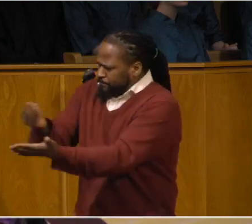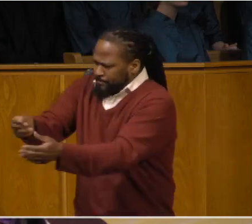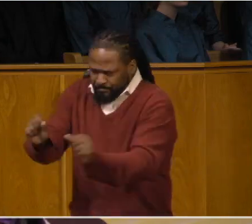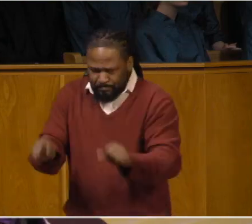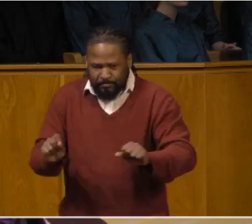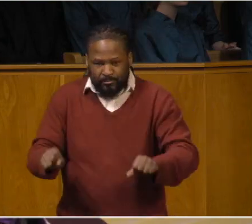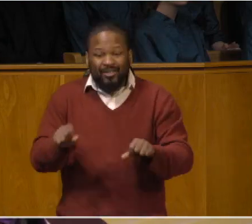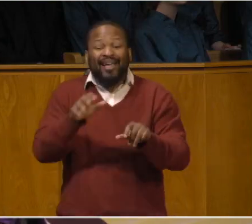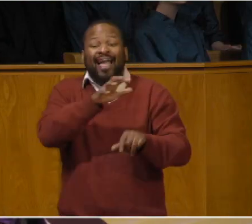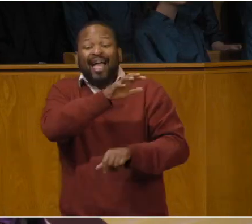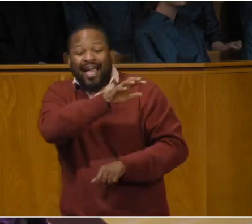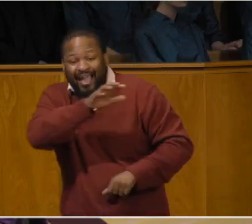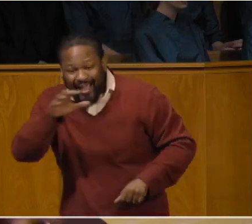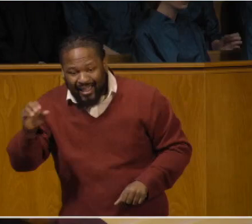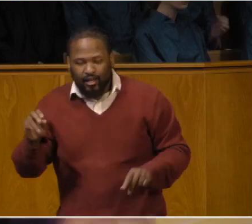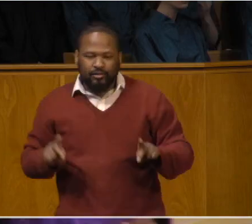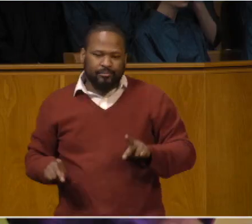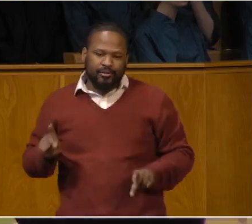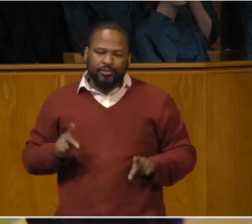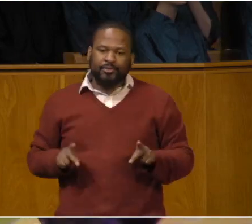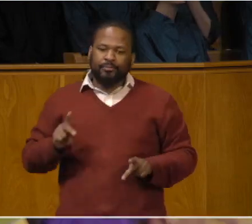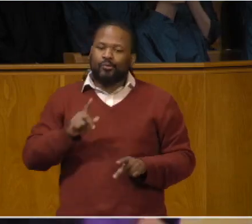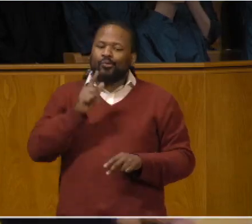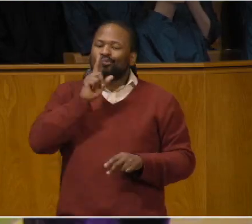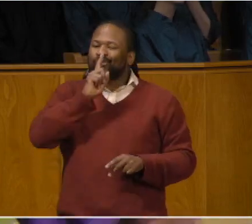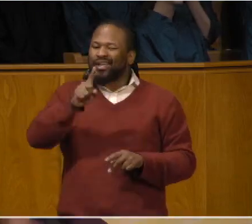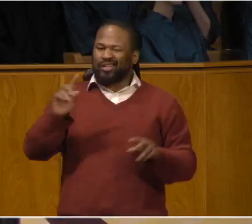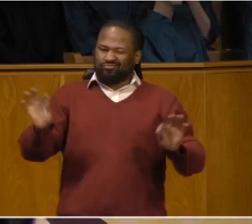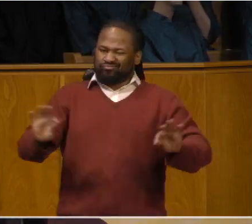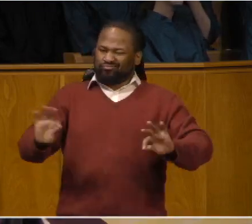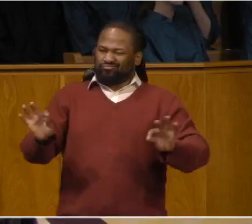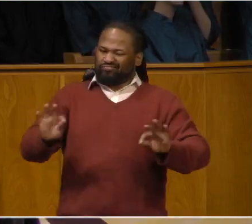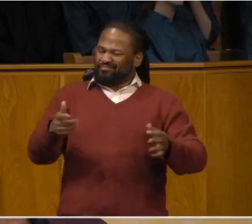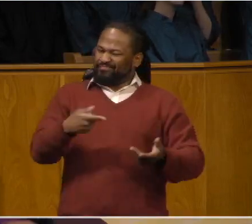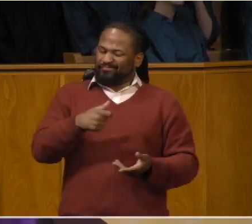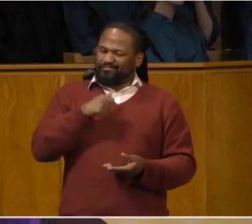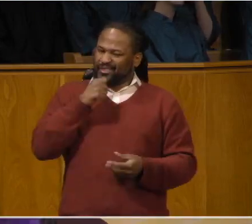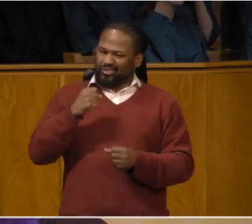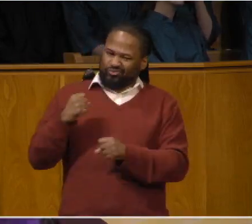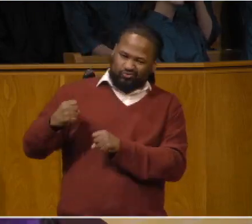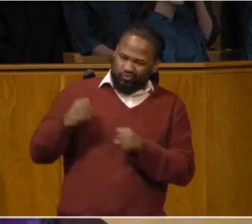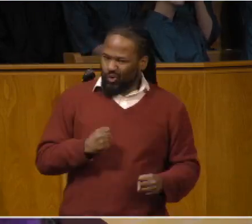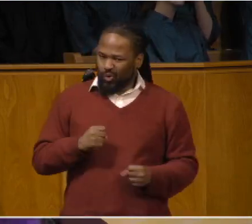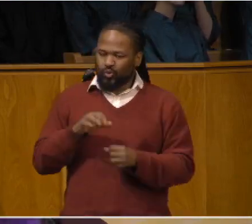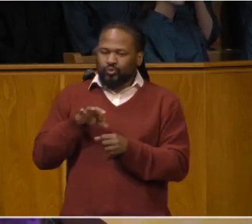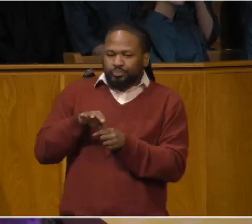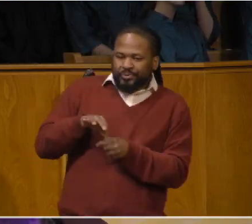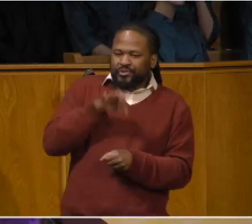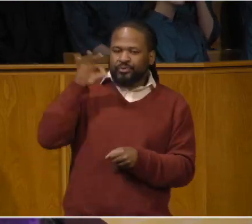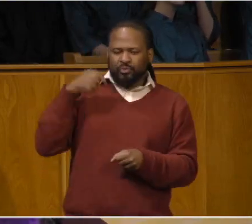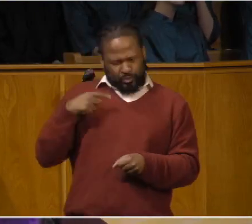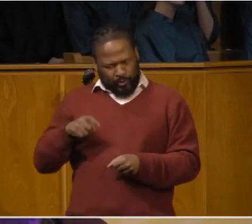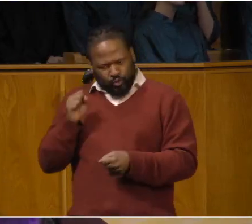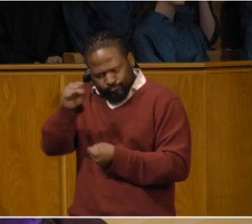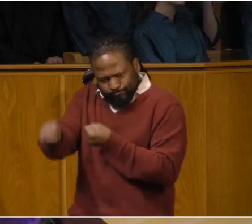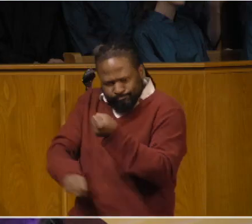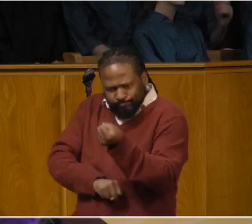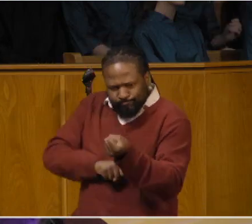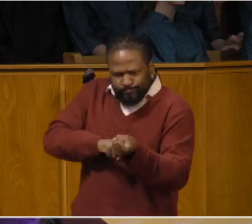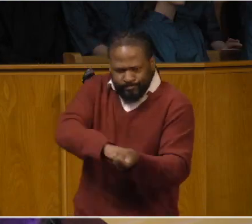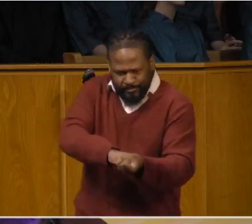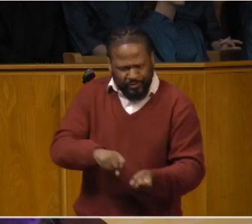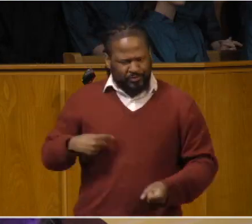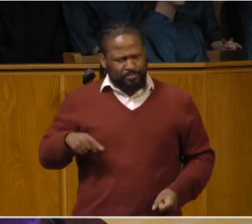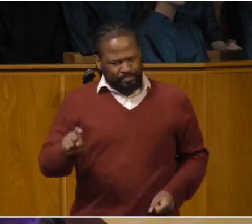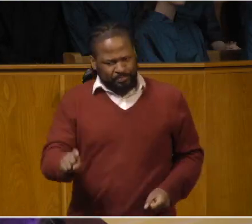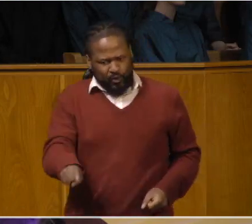in spirit. So I thought about it and I asked, what is justice for the poor? I asked my colleagues,